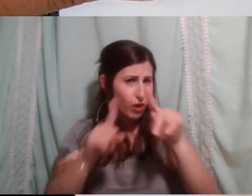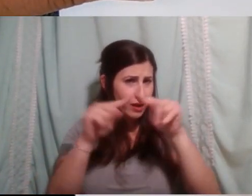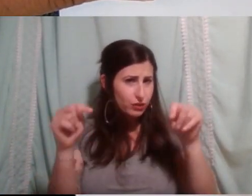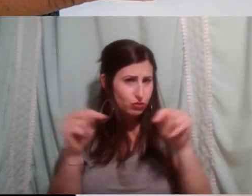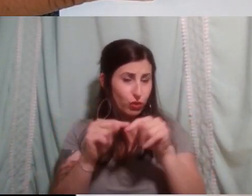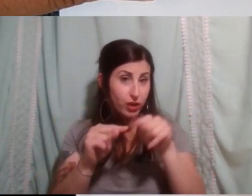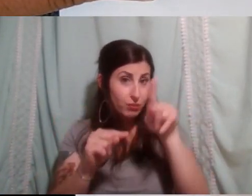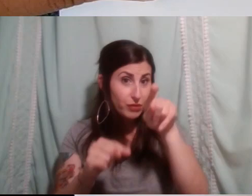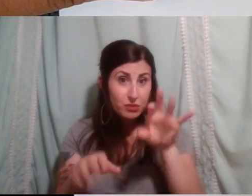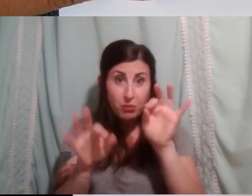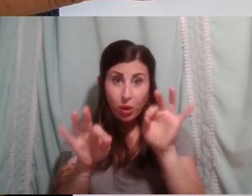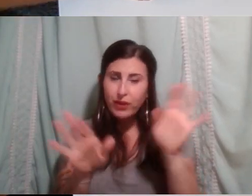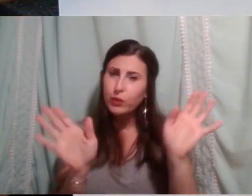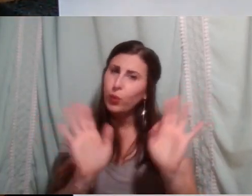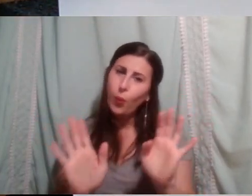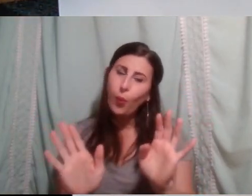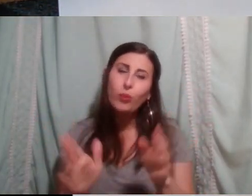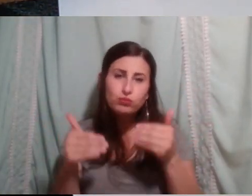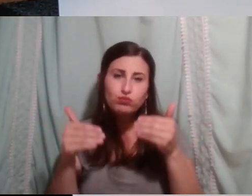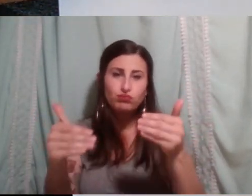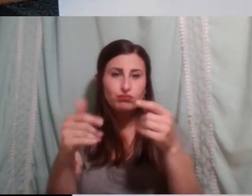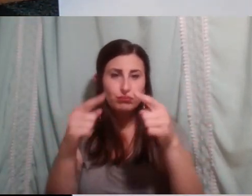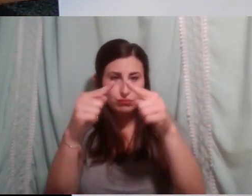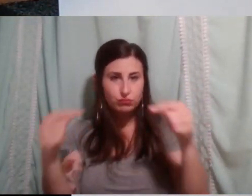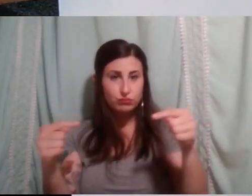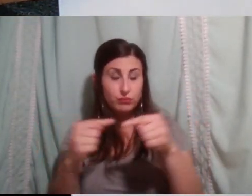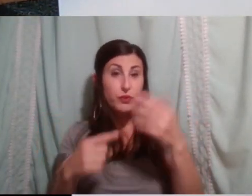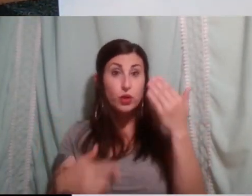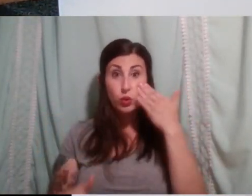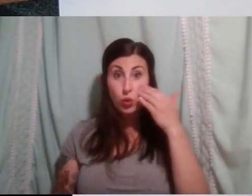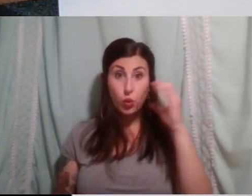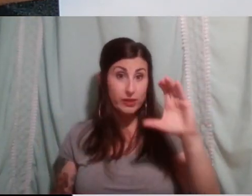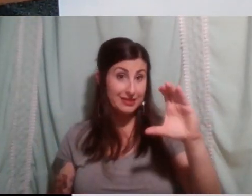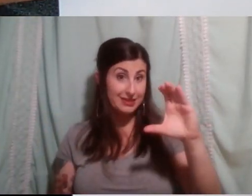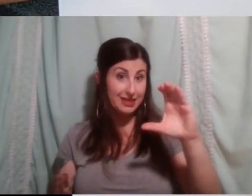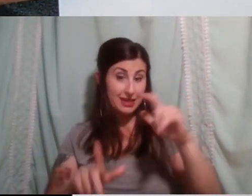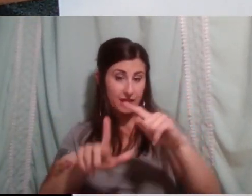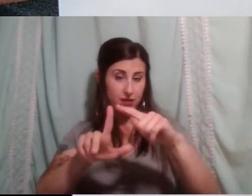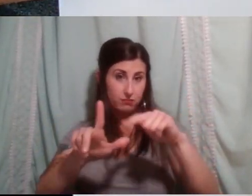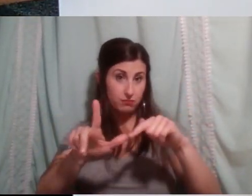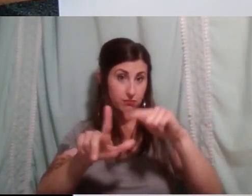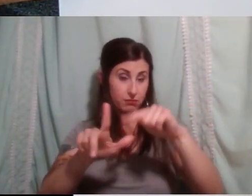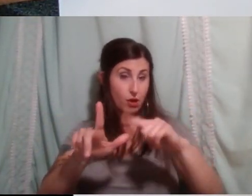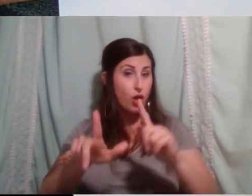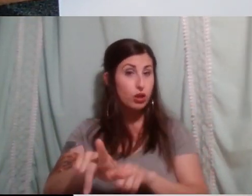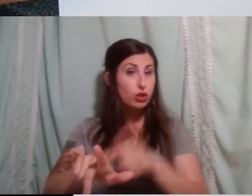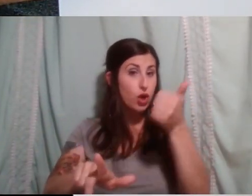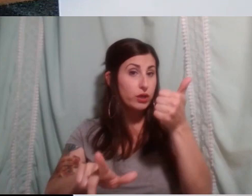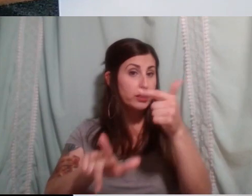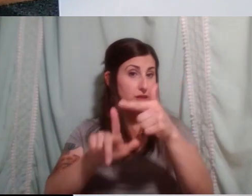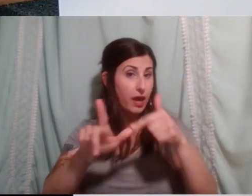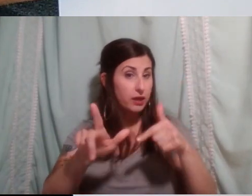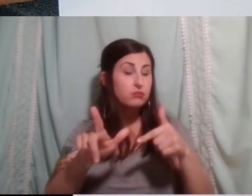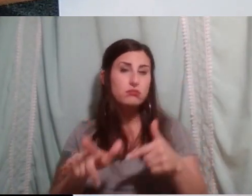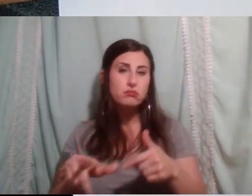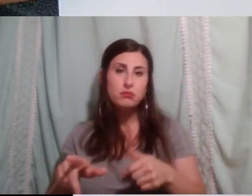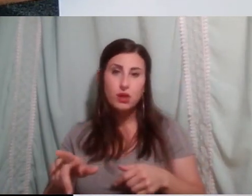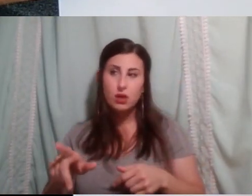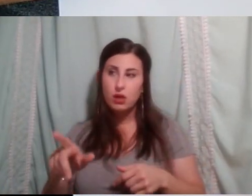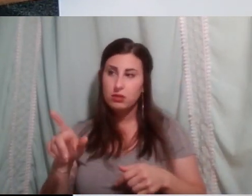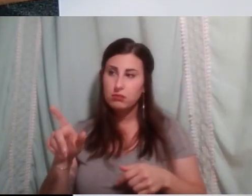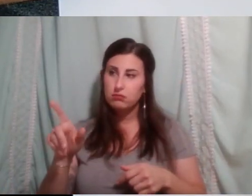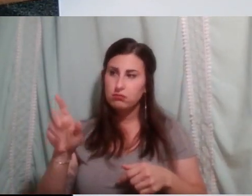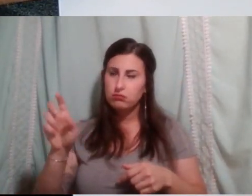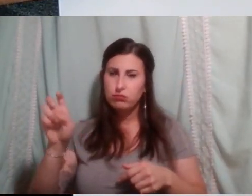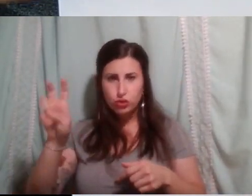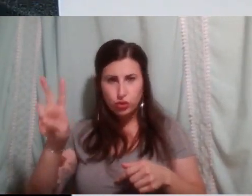It doesn't have to be perfect. Make a right triangle. You know C is the longest side. One has to be